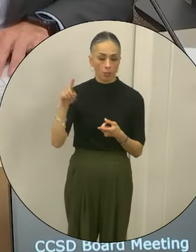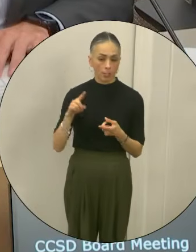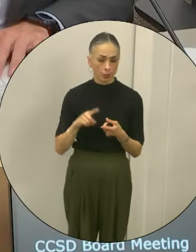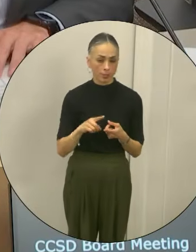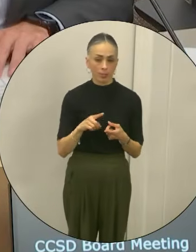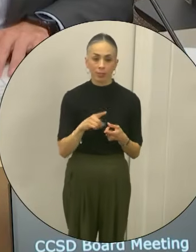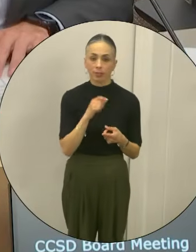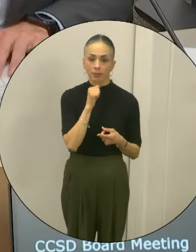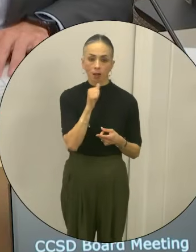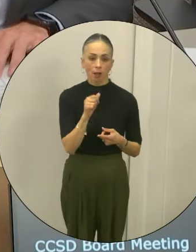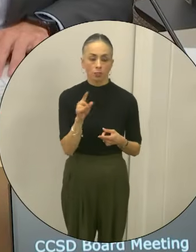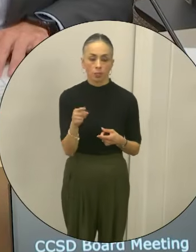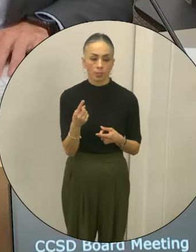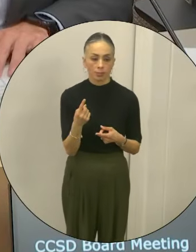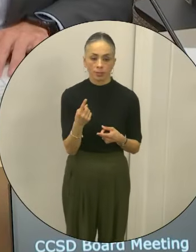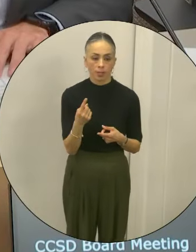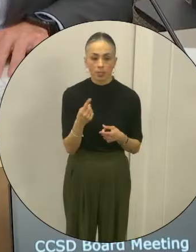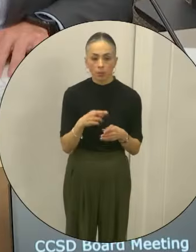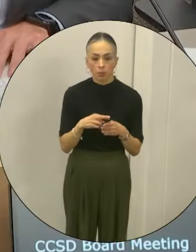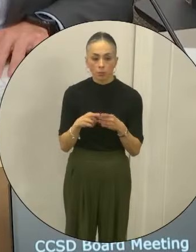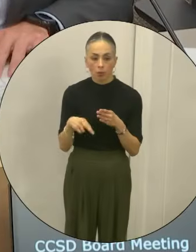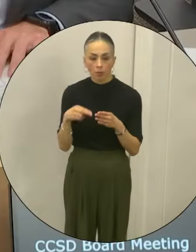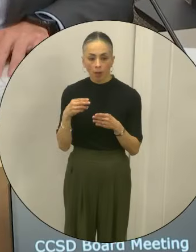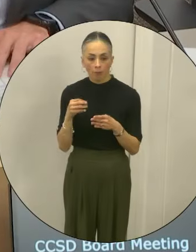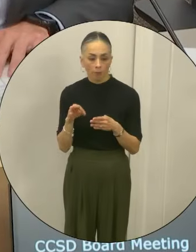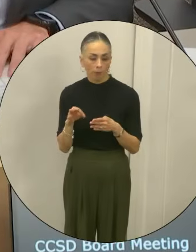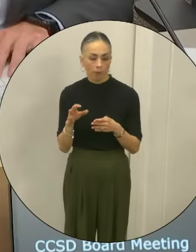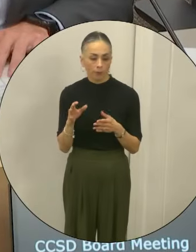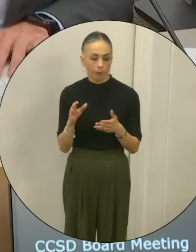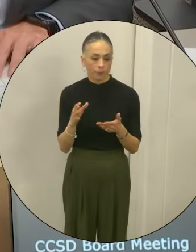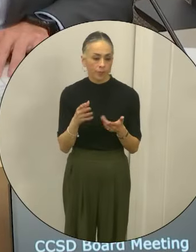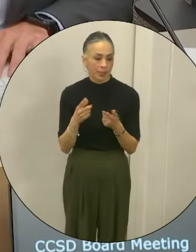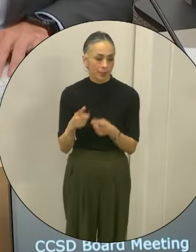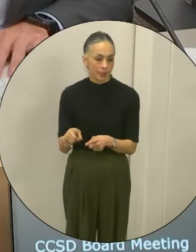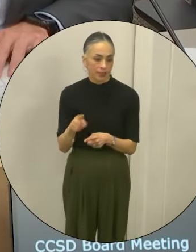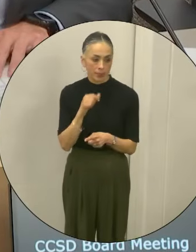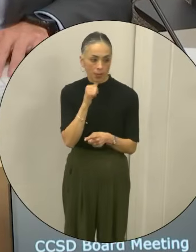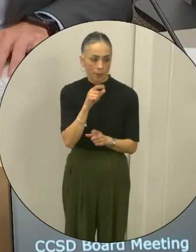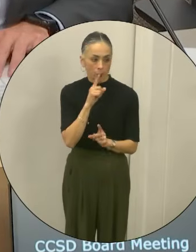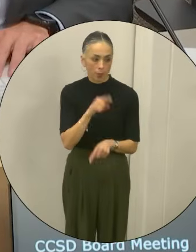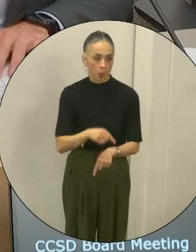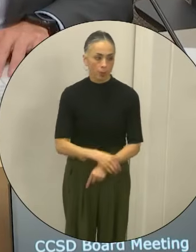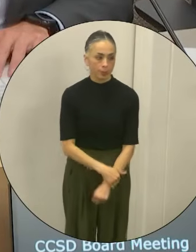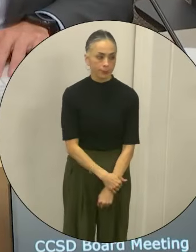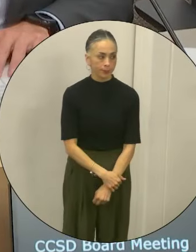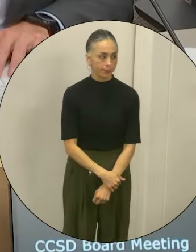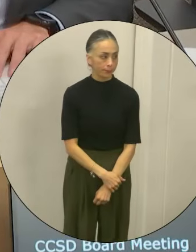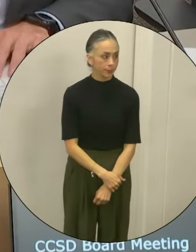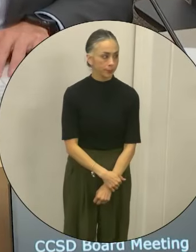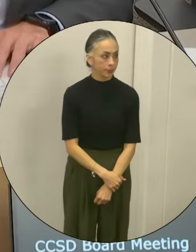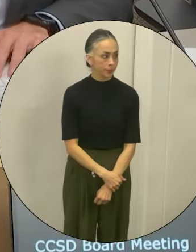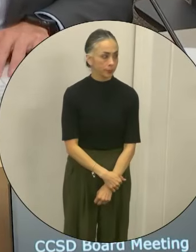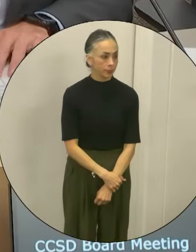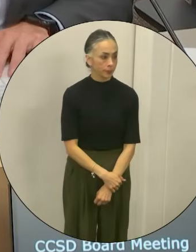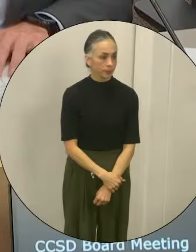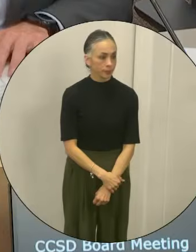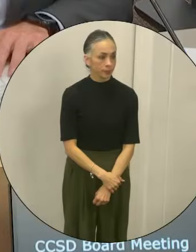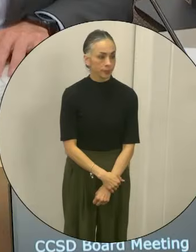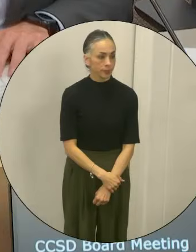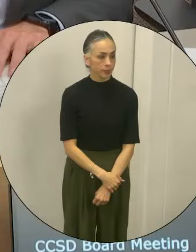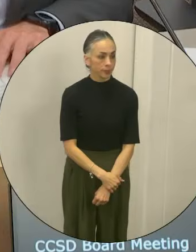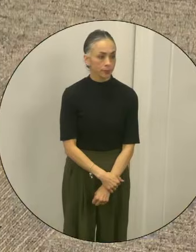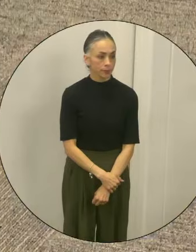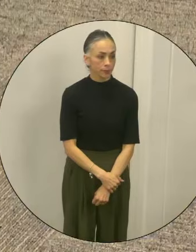and it's not just as a result of incidents not being reported. Trustee Biasotti, thank you for that question. I